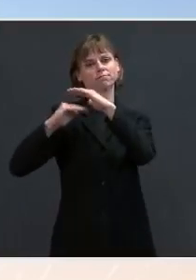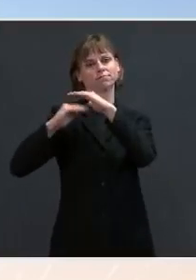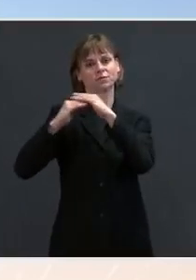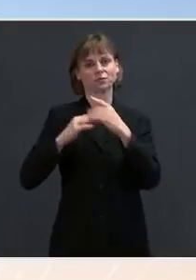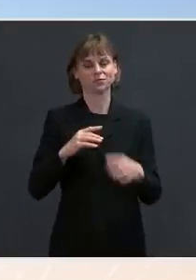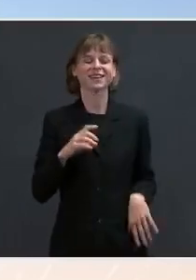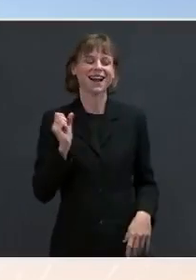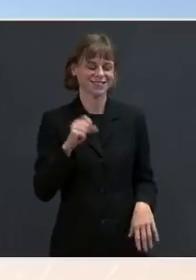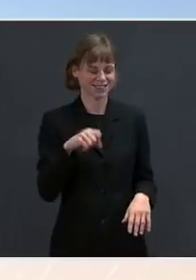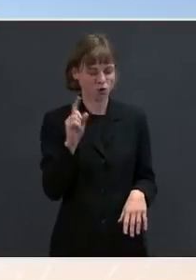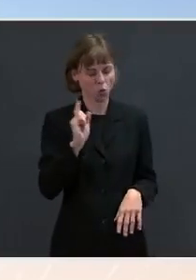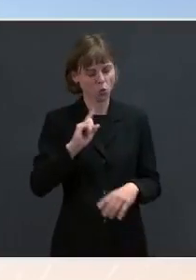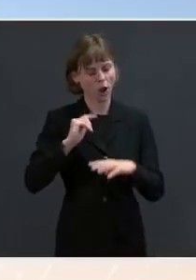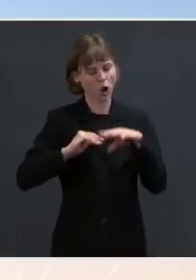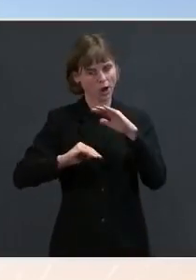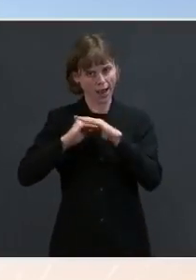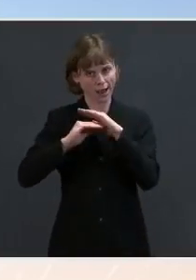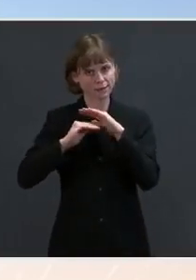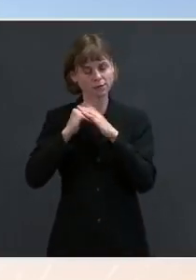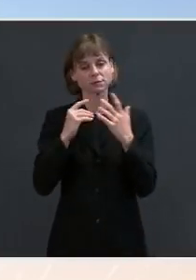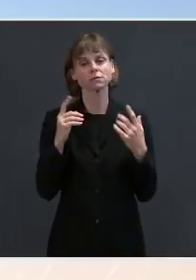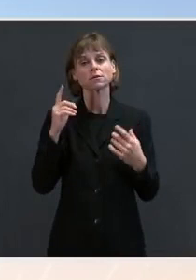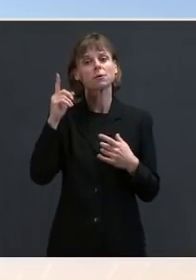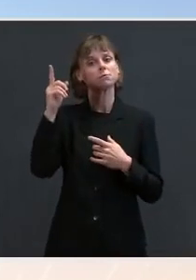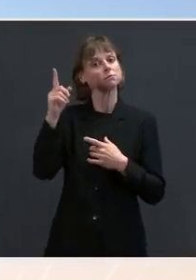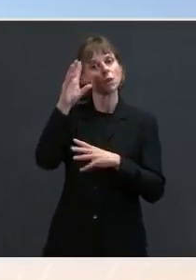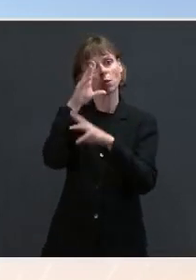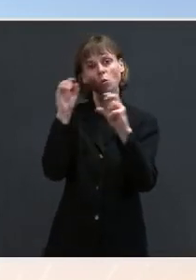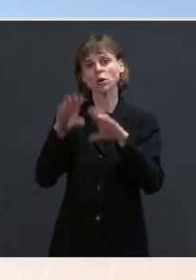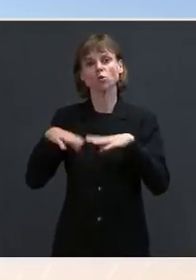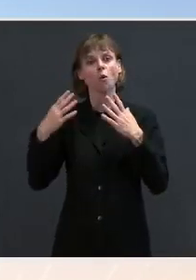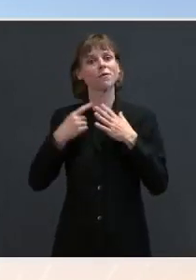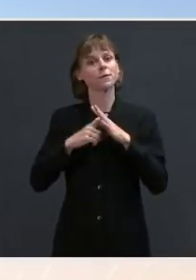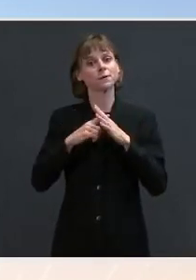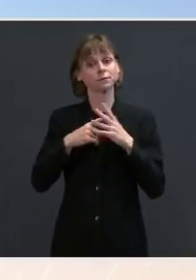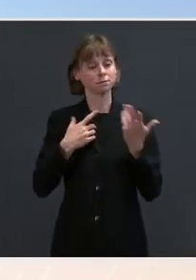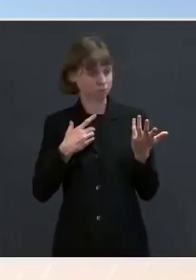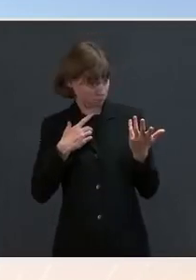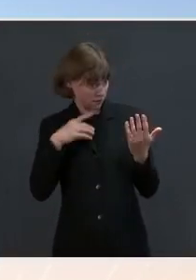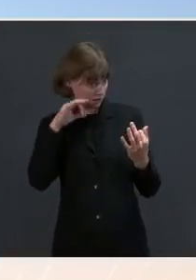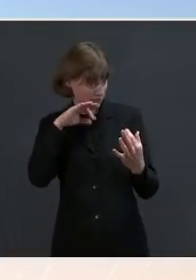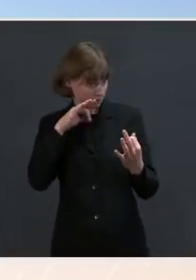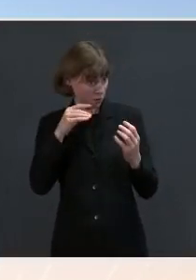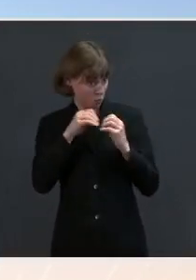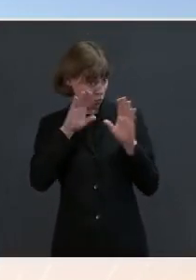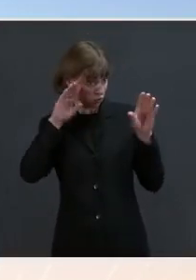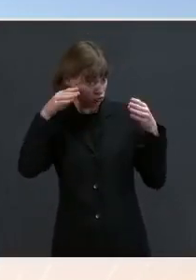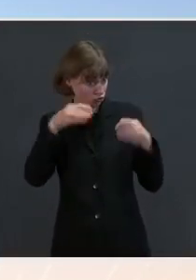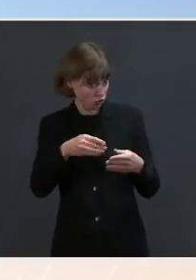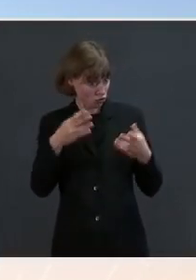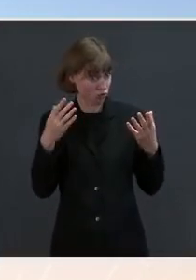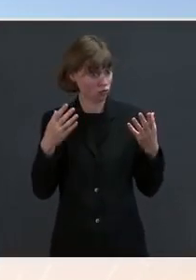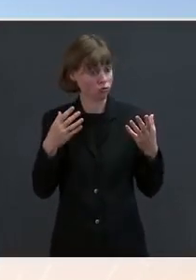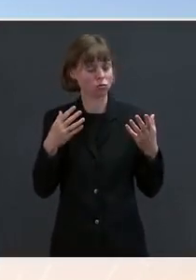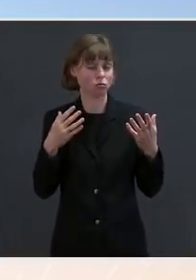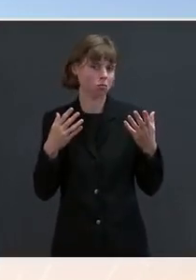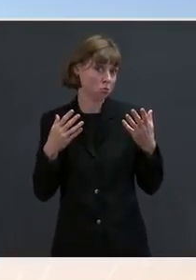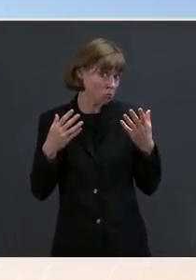Where it ends. And he has also been open from the beginning for that being more targeted and for there to be a